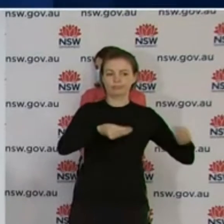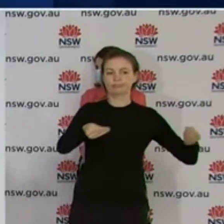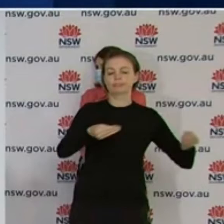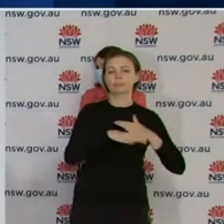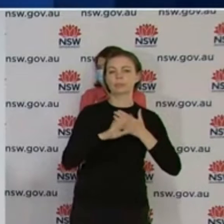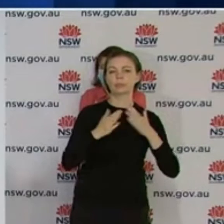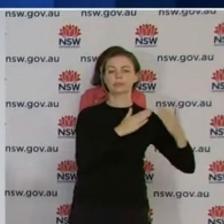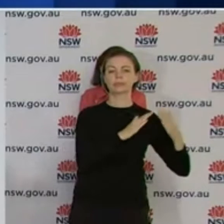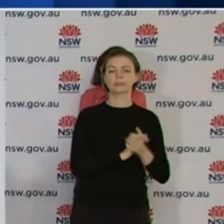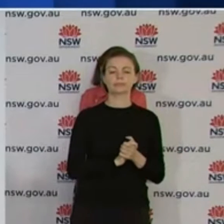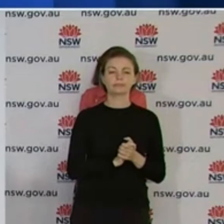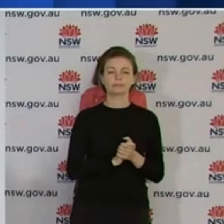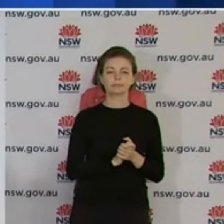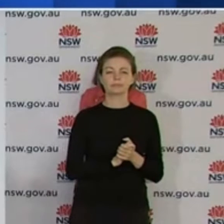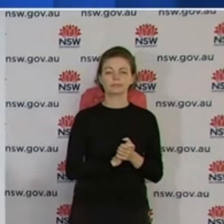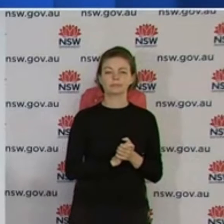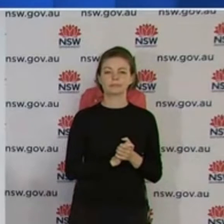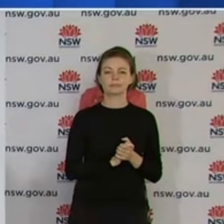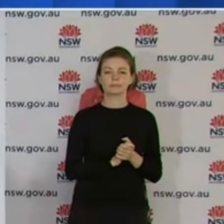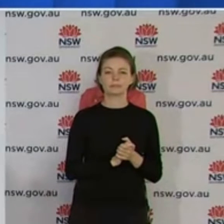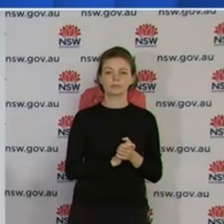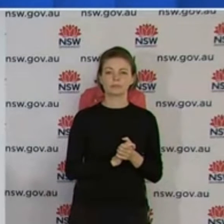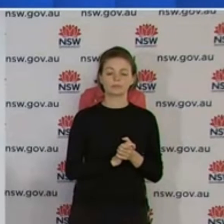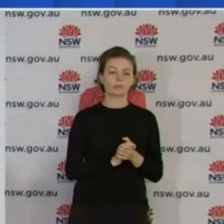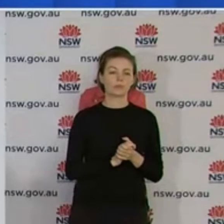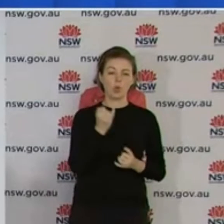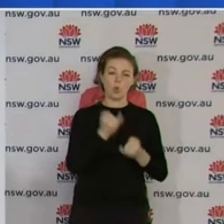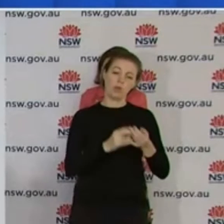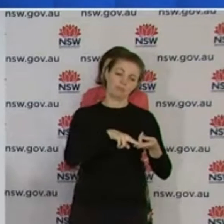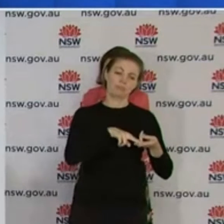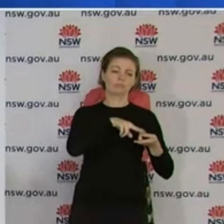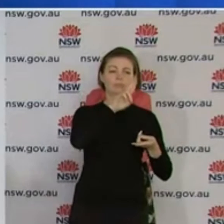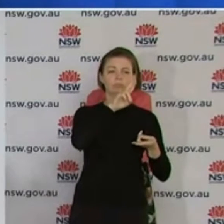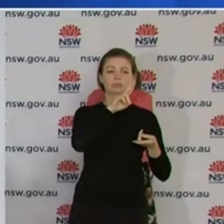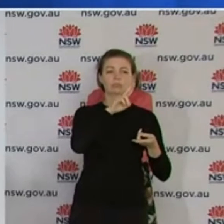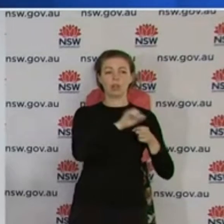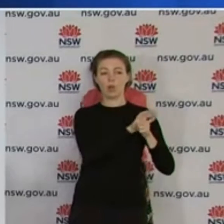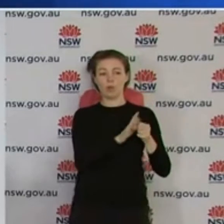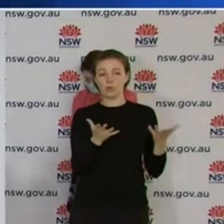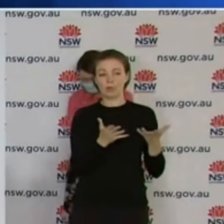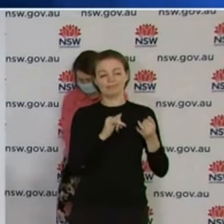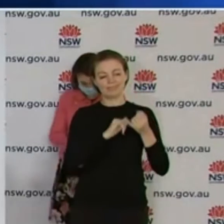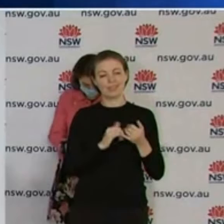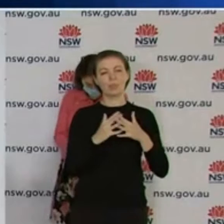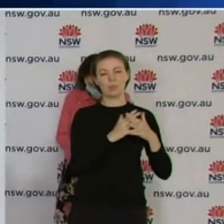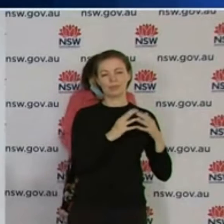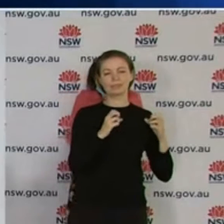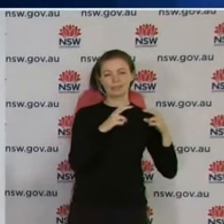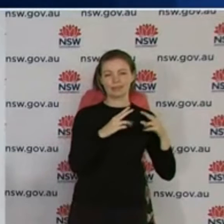We continue to see the biggest number of cases in southwest and western